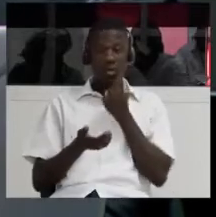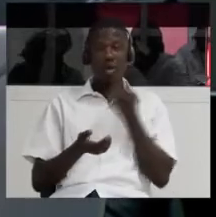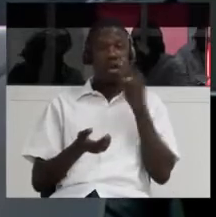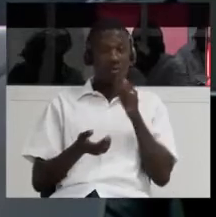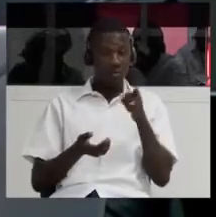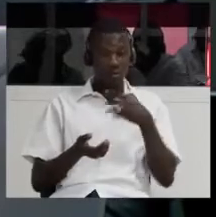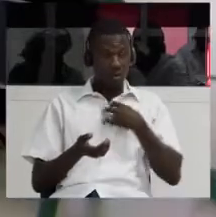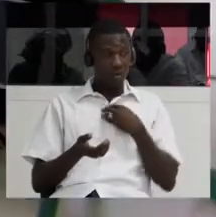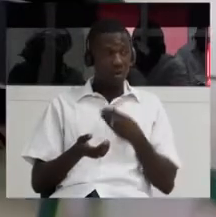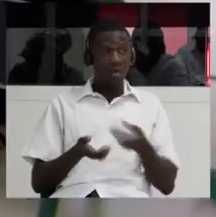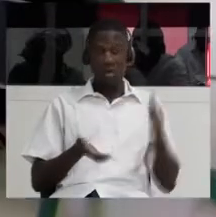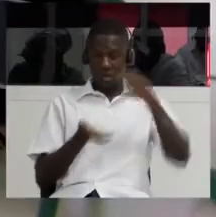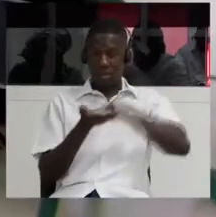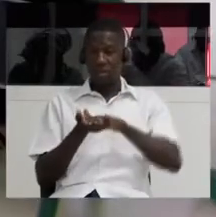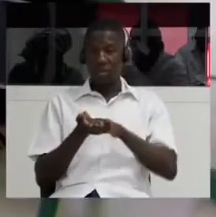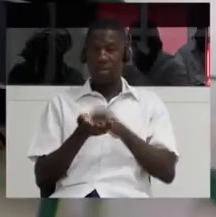record.